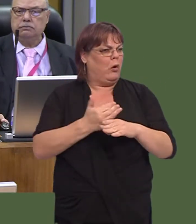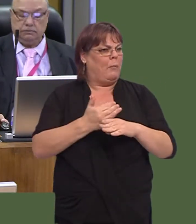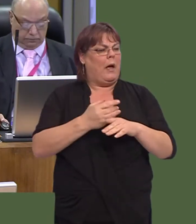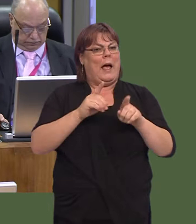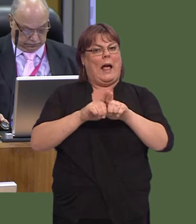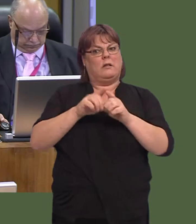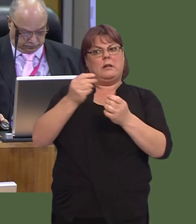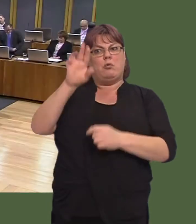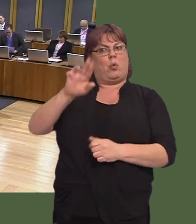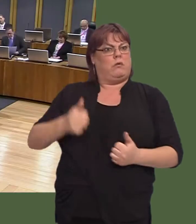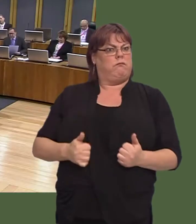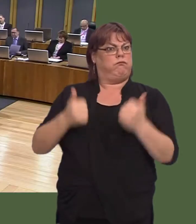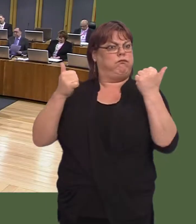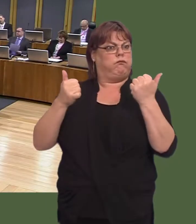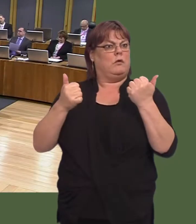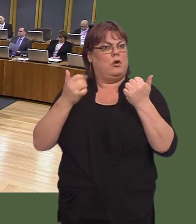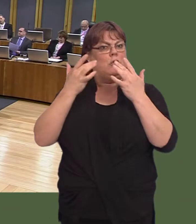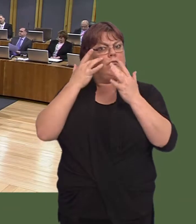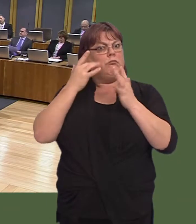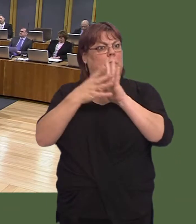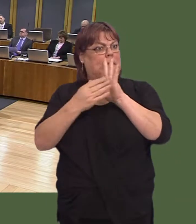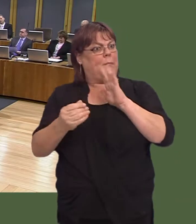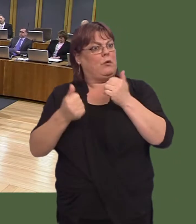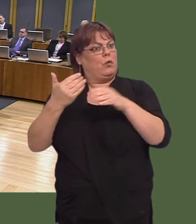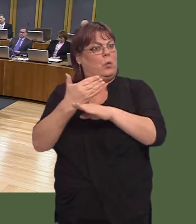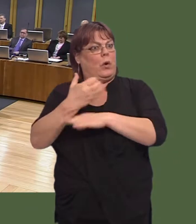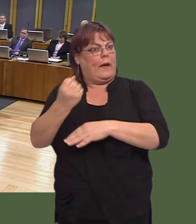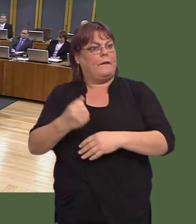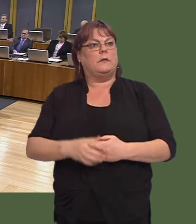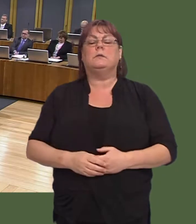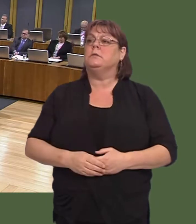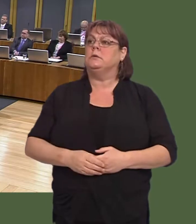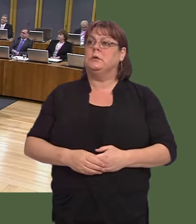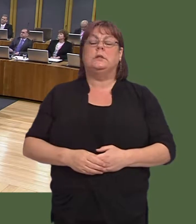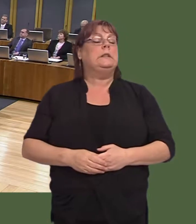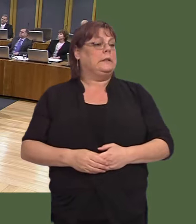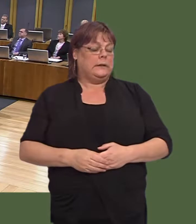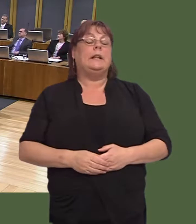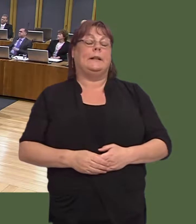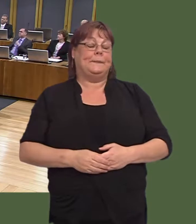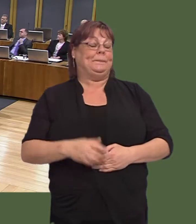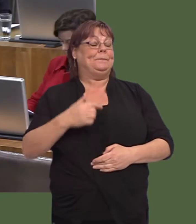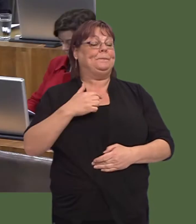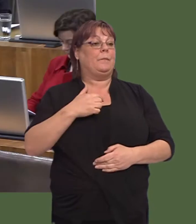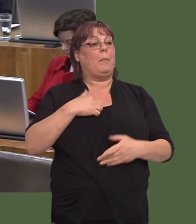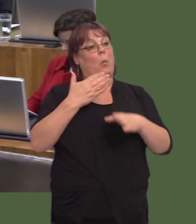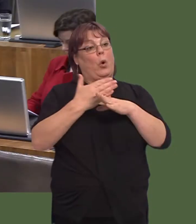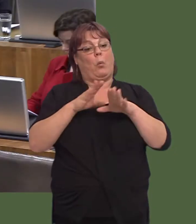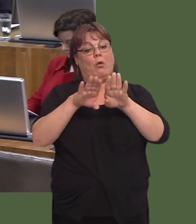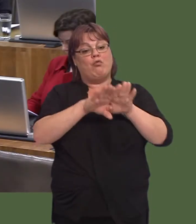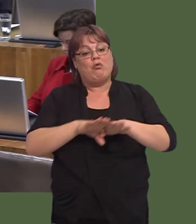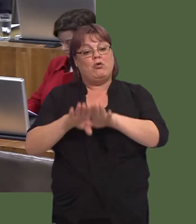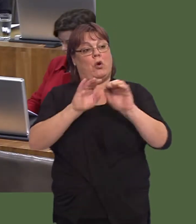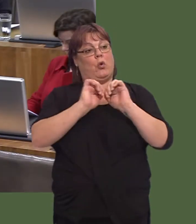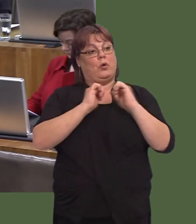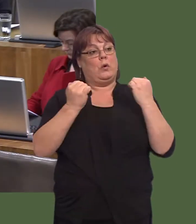there is in some of our schools? Yes, I do. And just to give the member some idea of what we've been doing, we've been working with regional consortia to